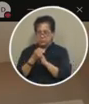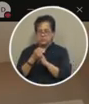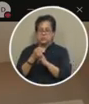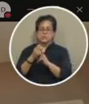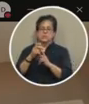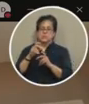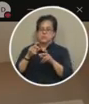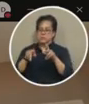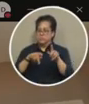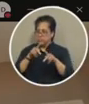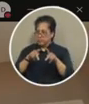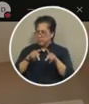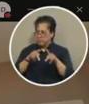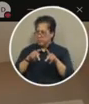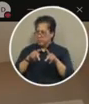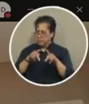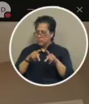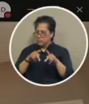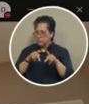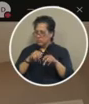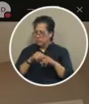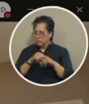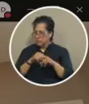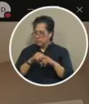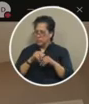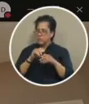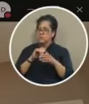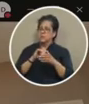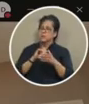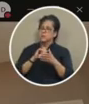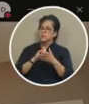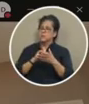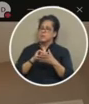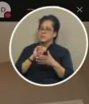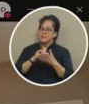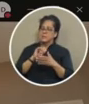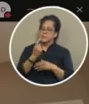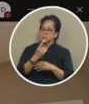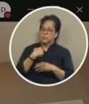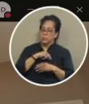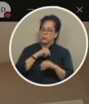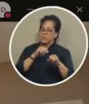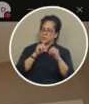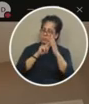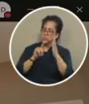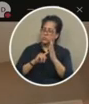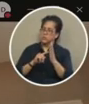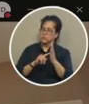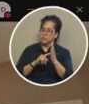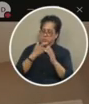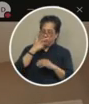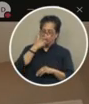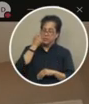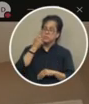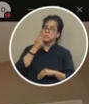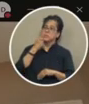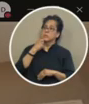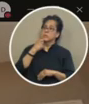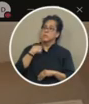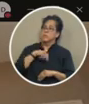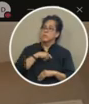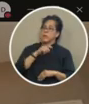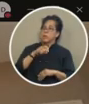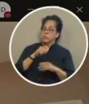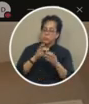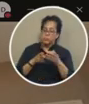mosquitoes, rats, rodents, things of that nature. But yes, ma'am, that would be something that we can look at as well, because we'll have to